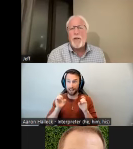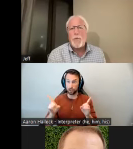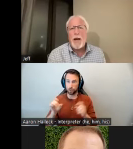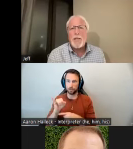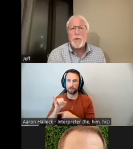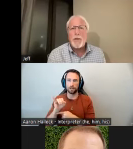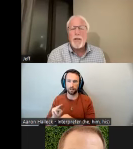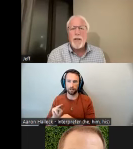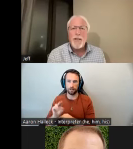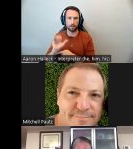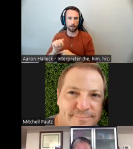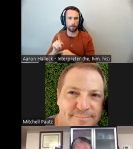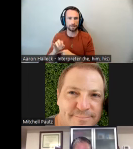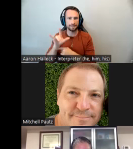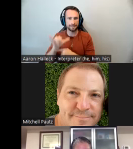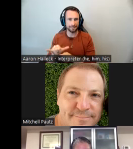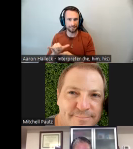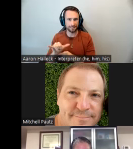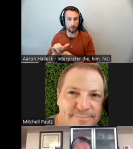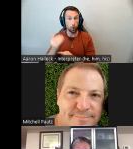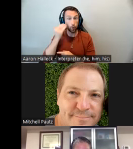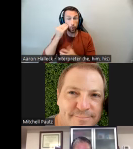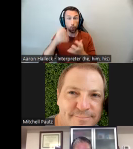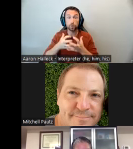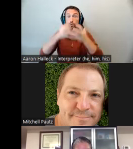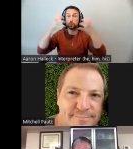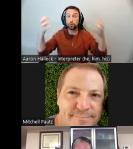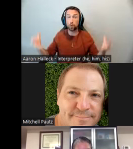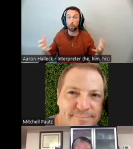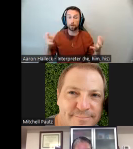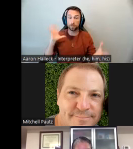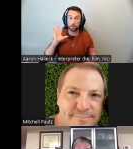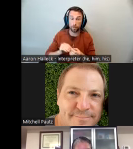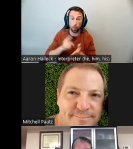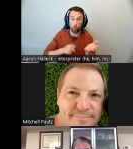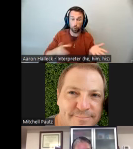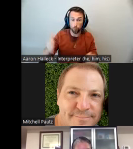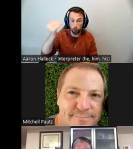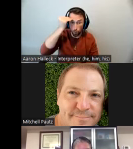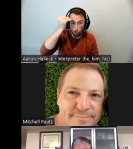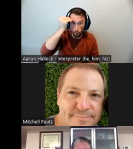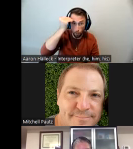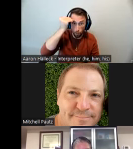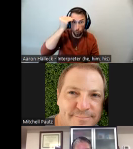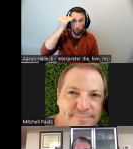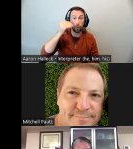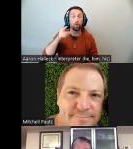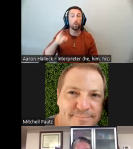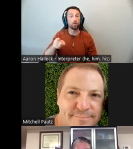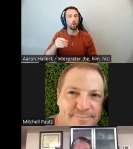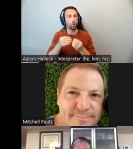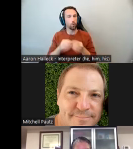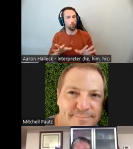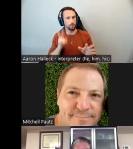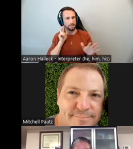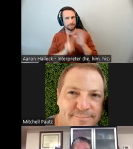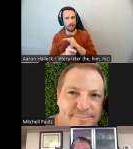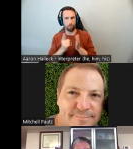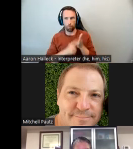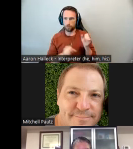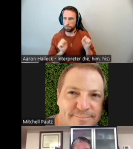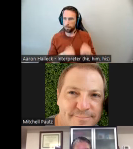sight of what is possible. And sometimes that happens with IT, where we get so focused on technology, so focused on what we do, that